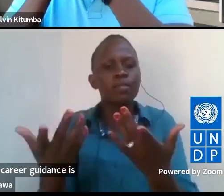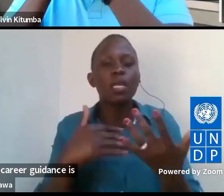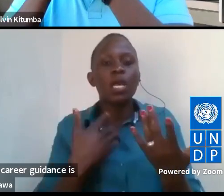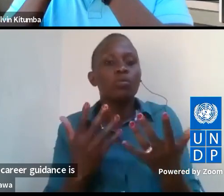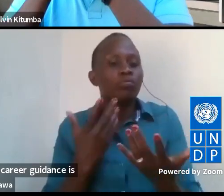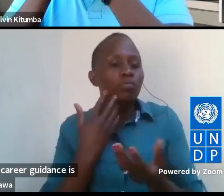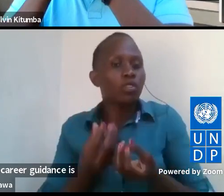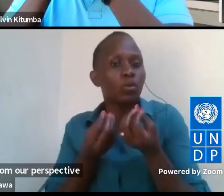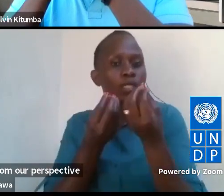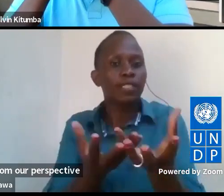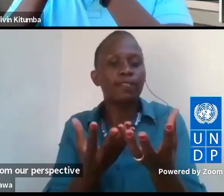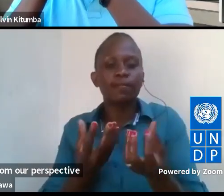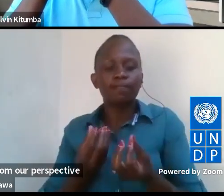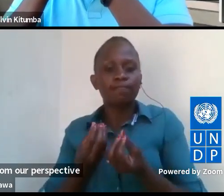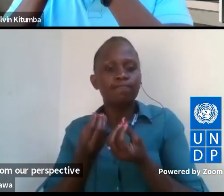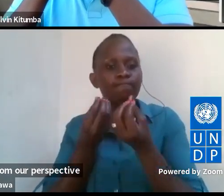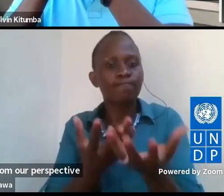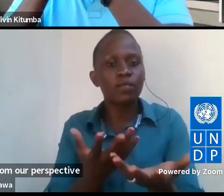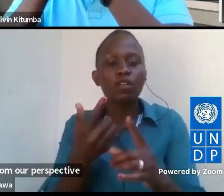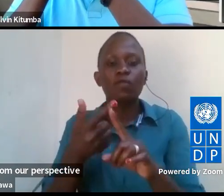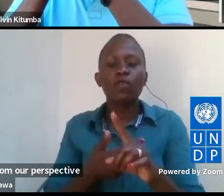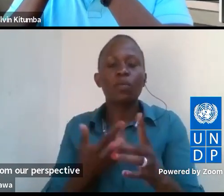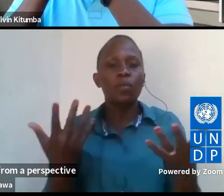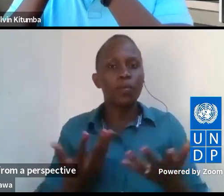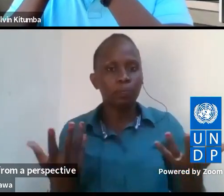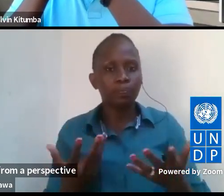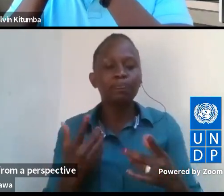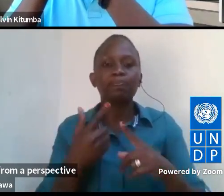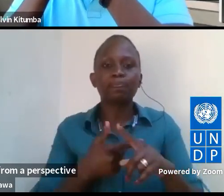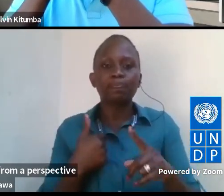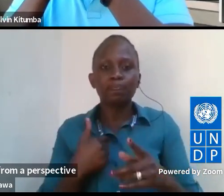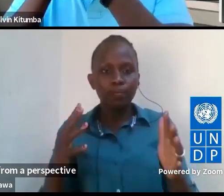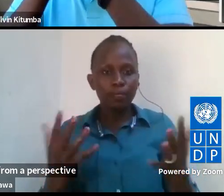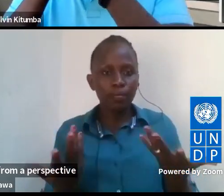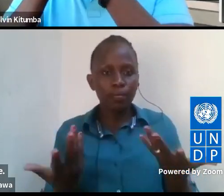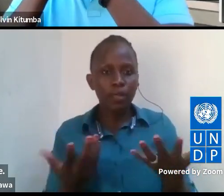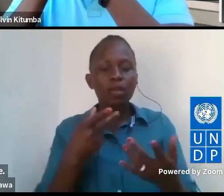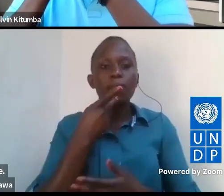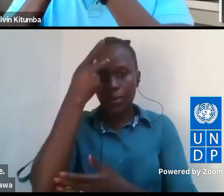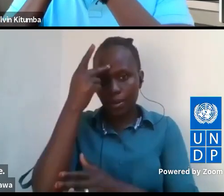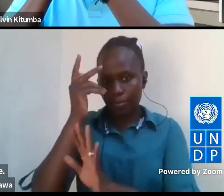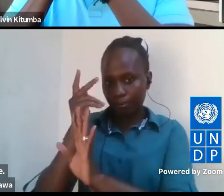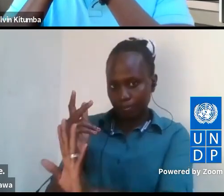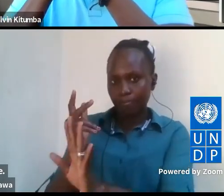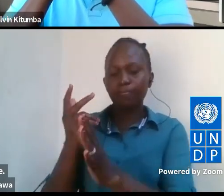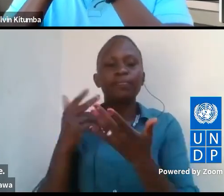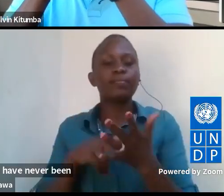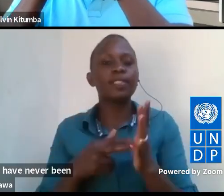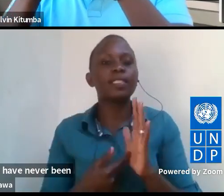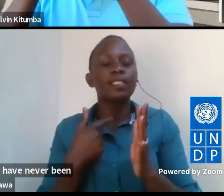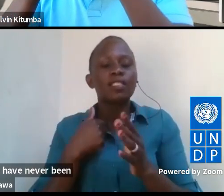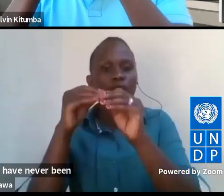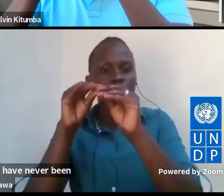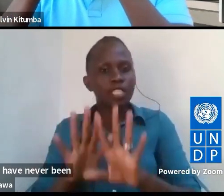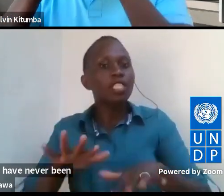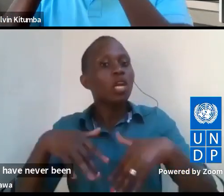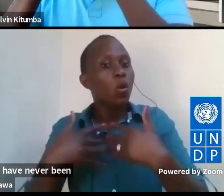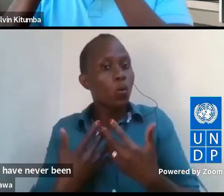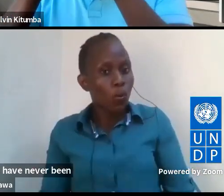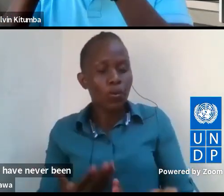from a perspective of the parent often, or maybe the teacher that who may also have never been exposed. And we think that these